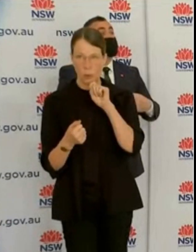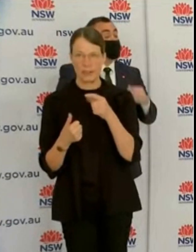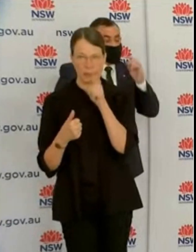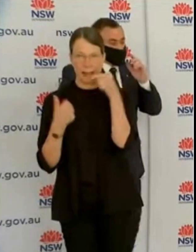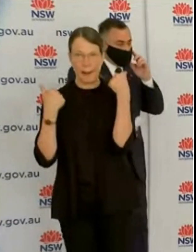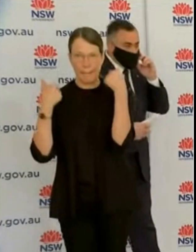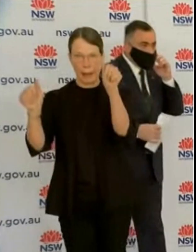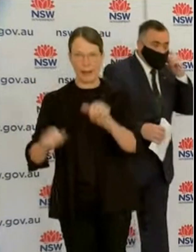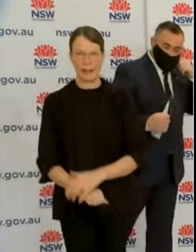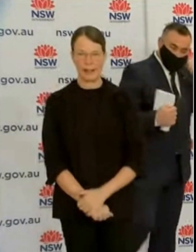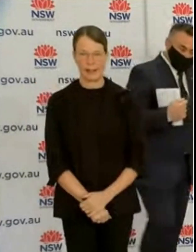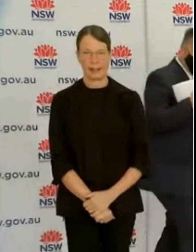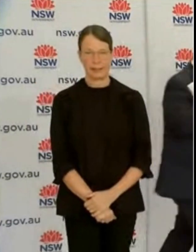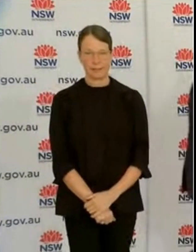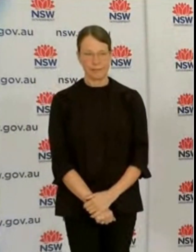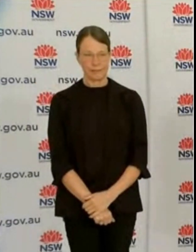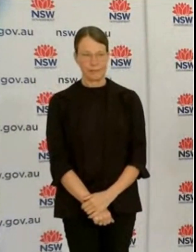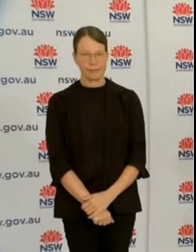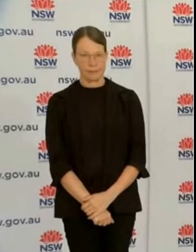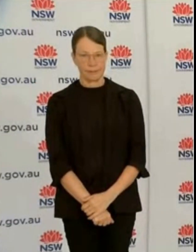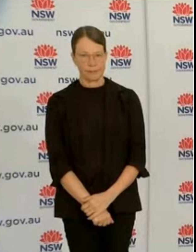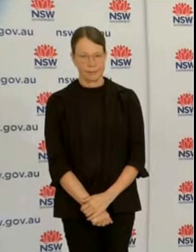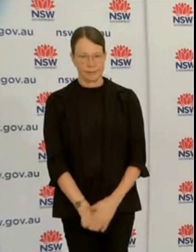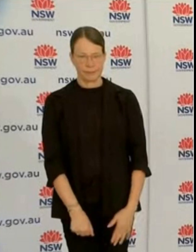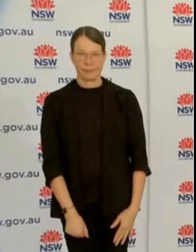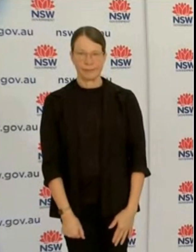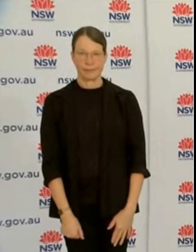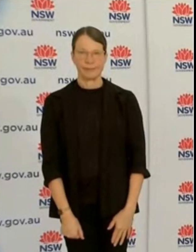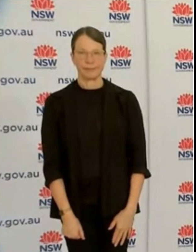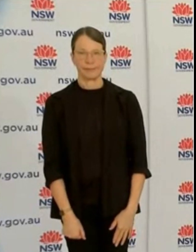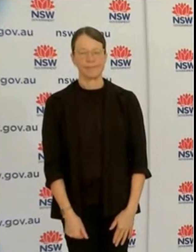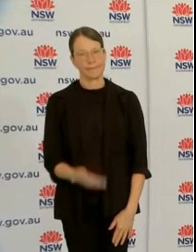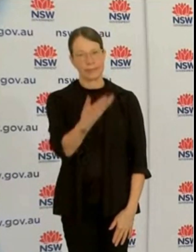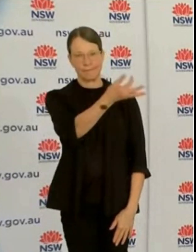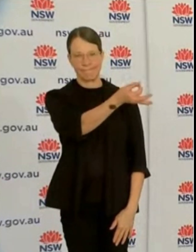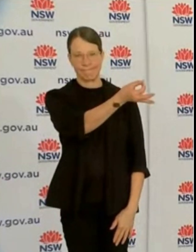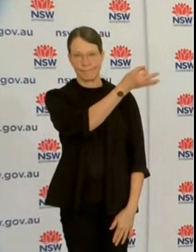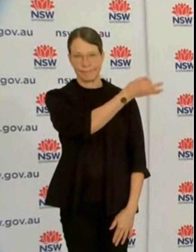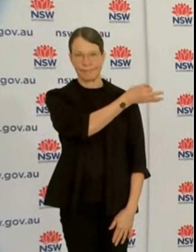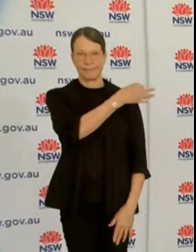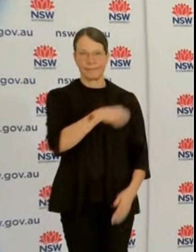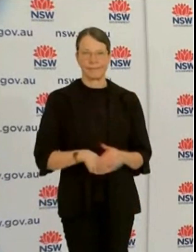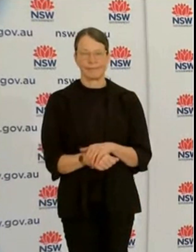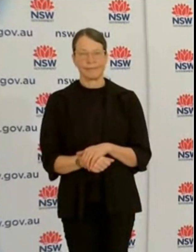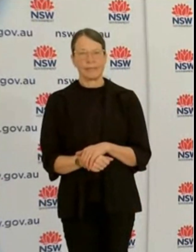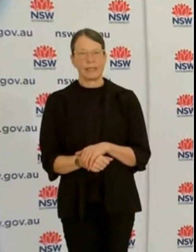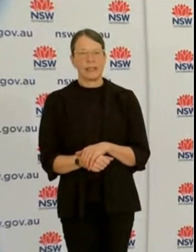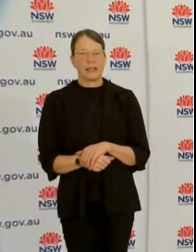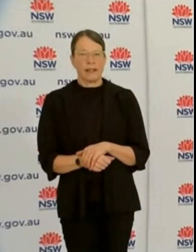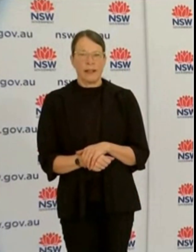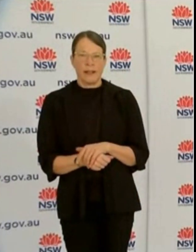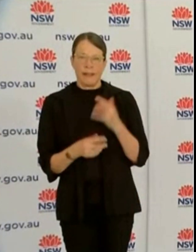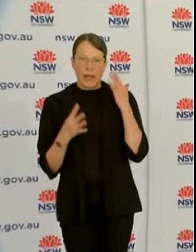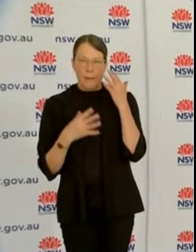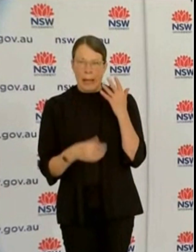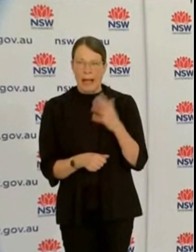especially in a town... so did you ask the Deputy Premier? Yes, yeah, Deputy Premier, sorry. We've been talking to communities in Gonia with largely Indigenous populations